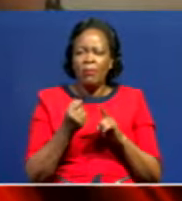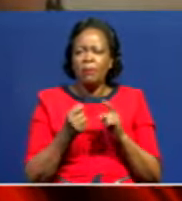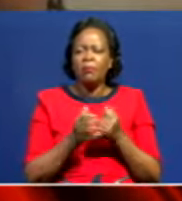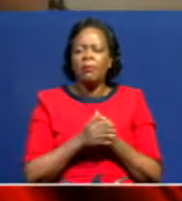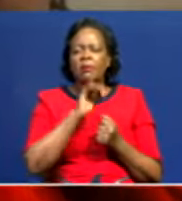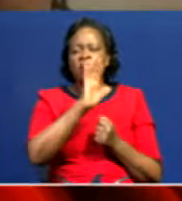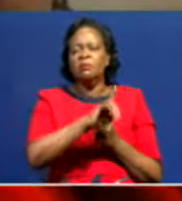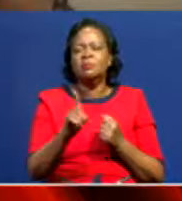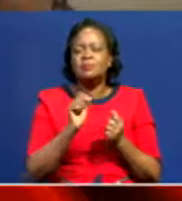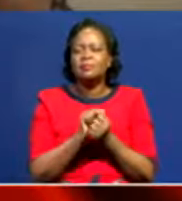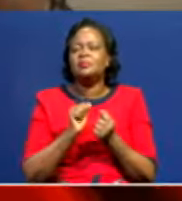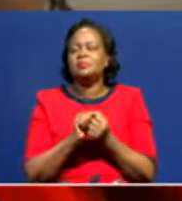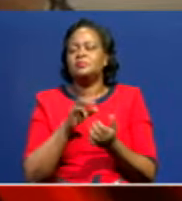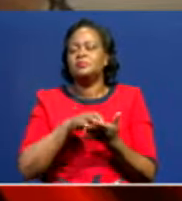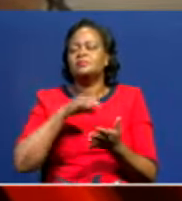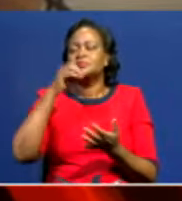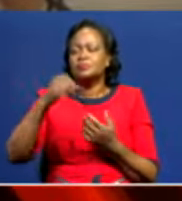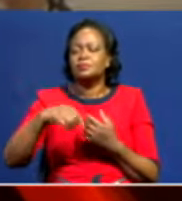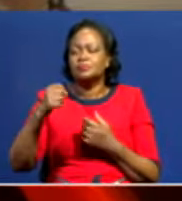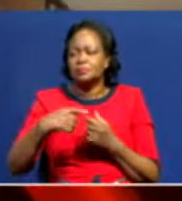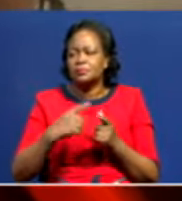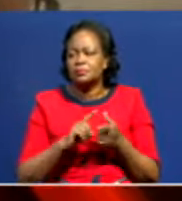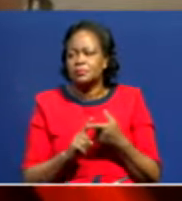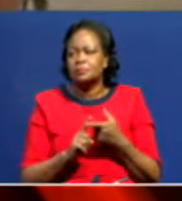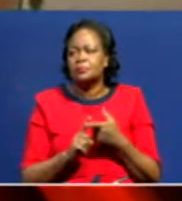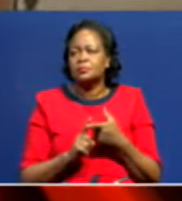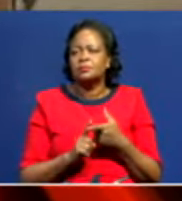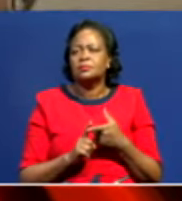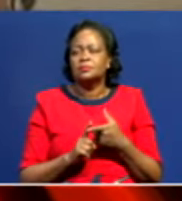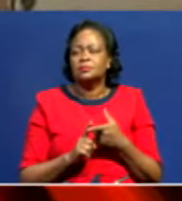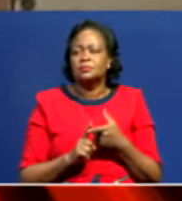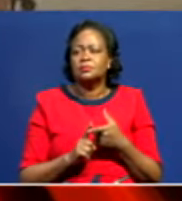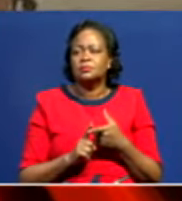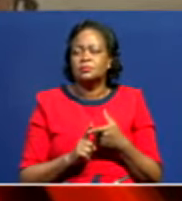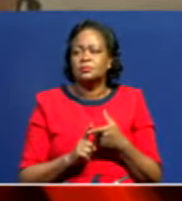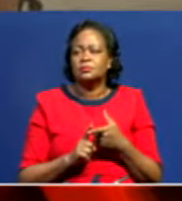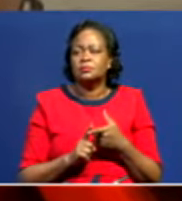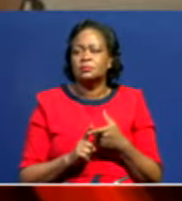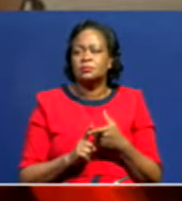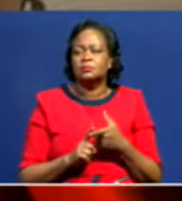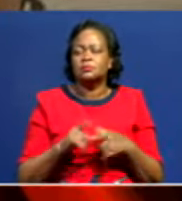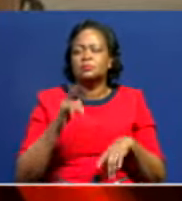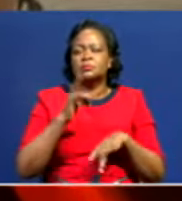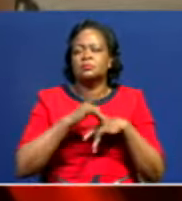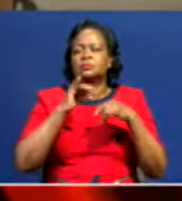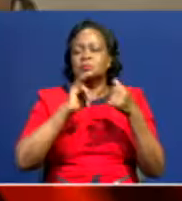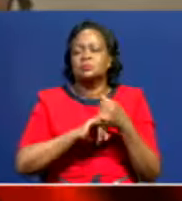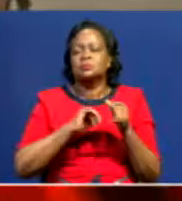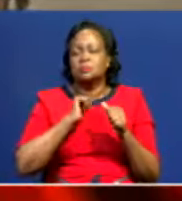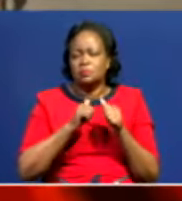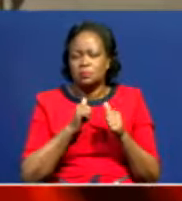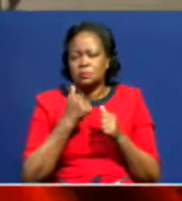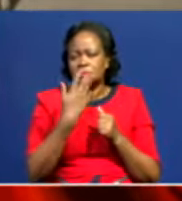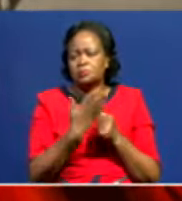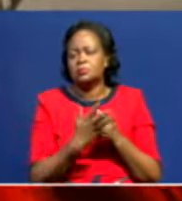5 to 10 cases per month, and then in early intermarriages it's around, let's